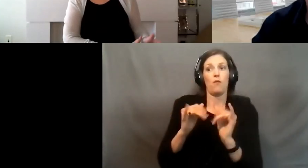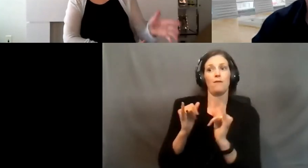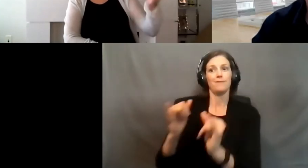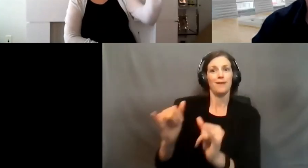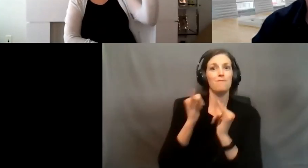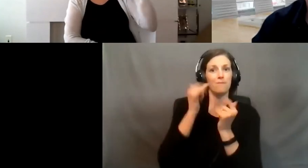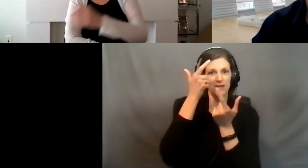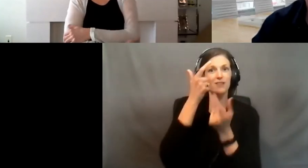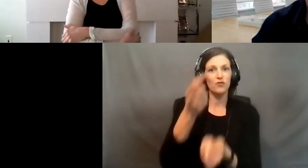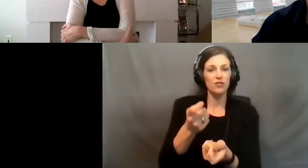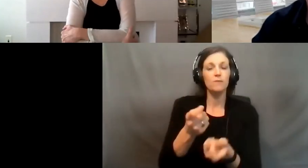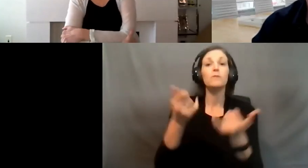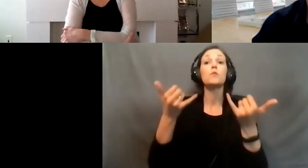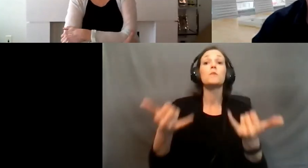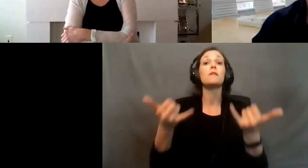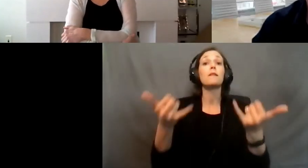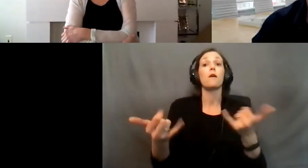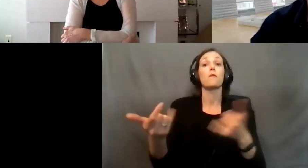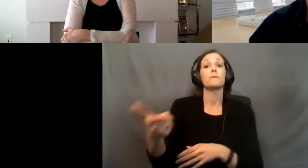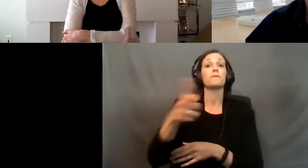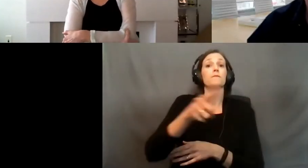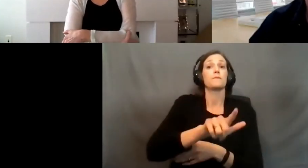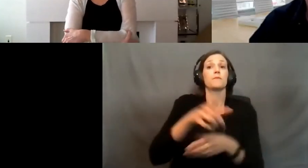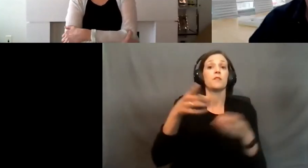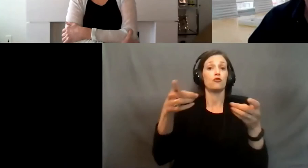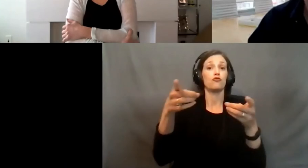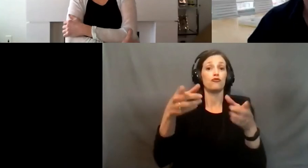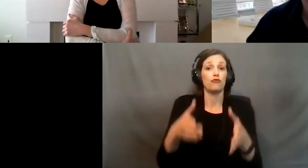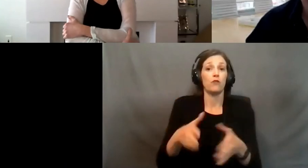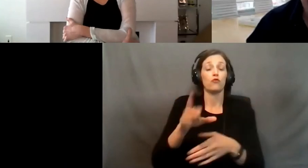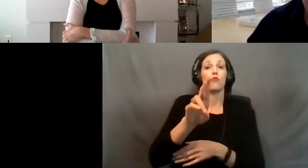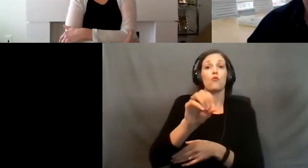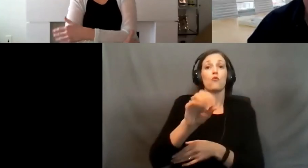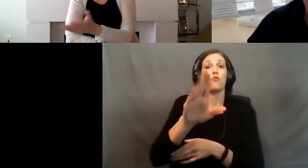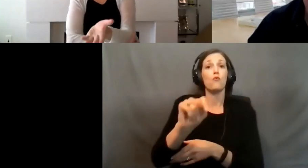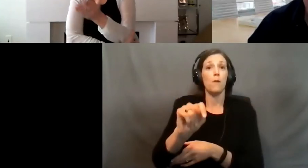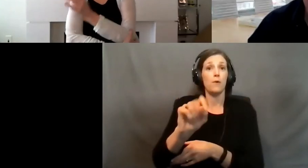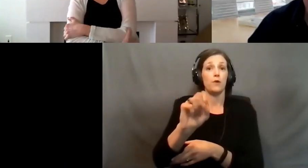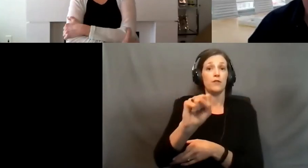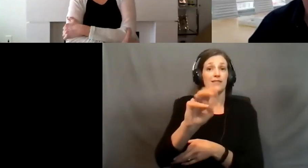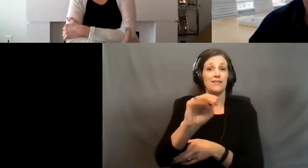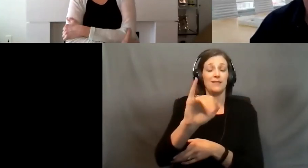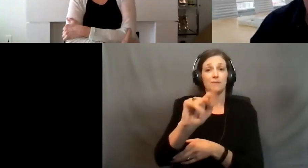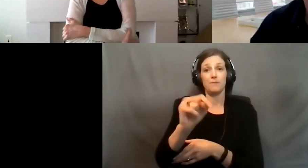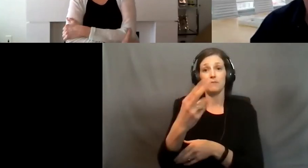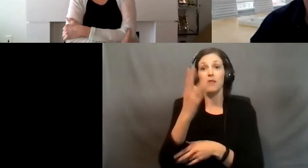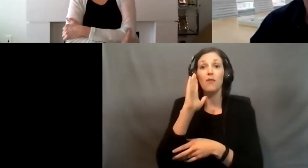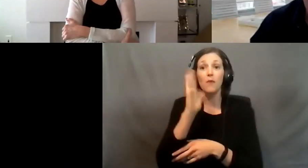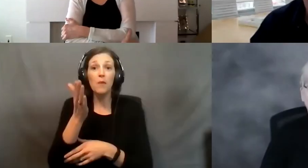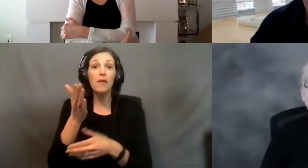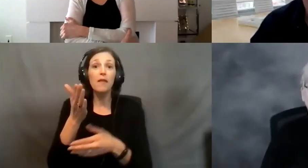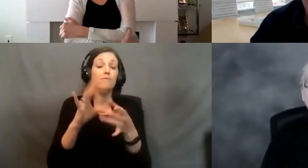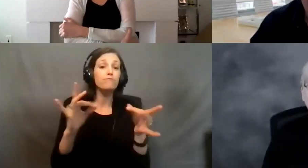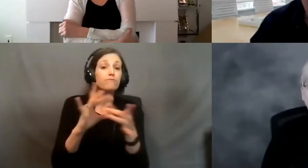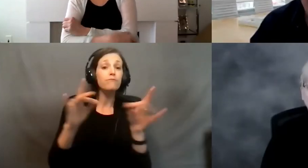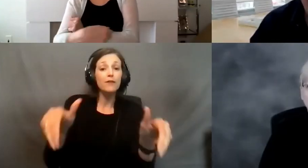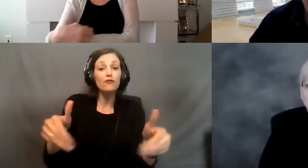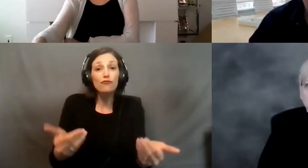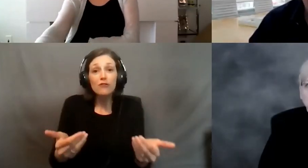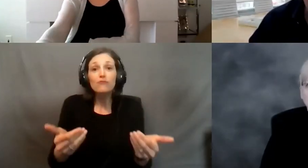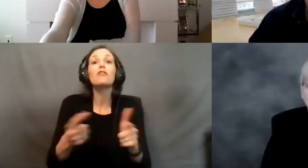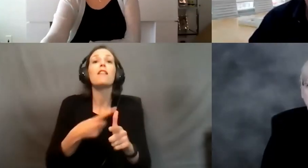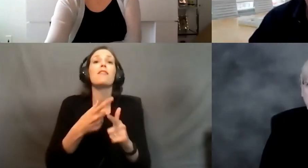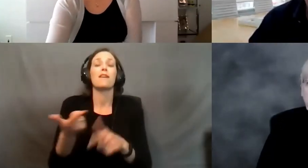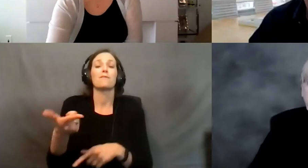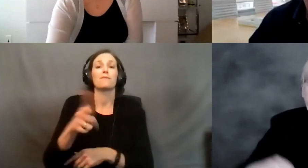turn this over to our director, Robert Smith, who will say some introductory remarks and then we'll turn it over to Scarrett. Robert? Smith